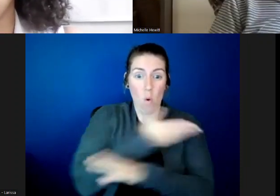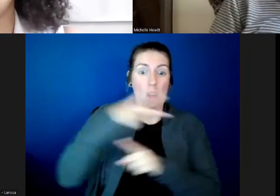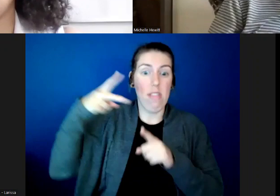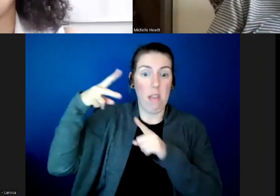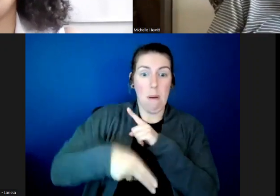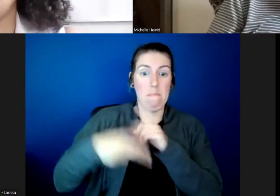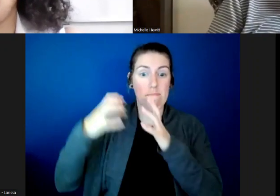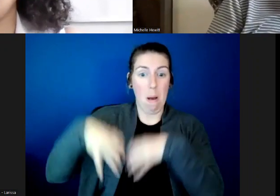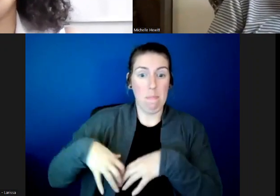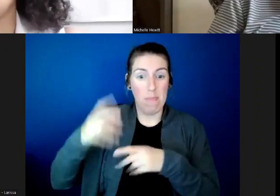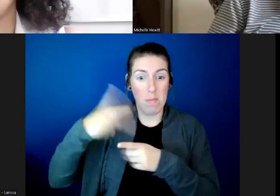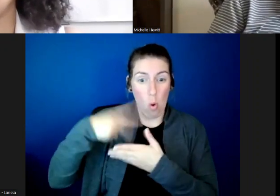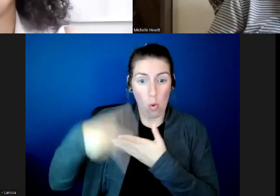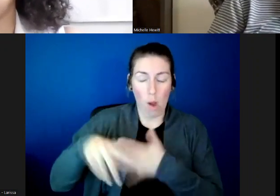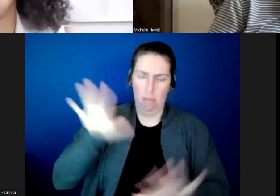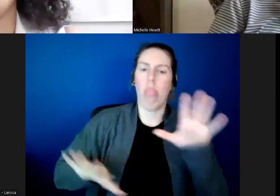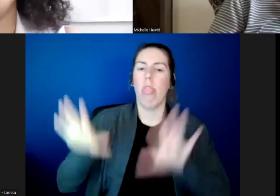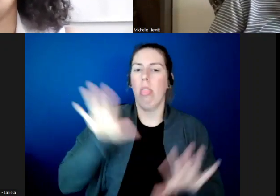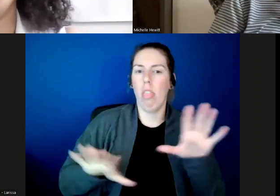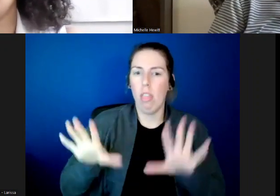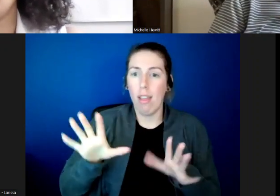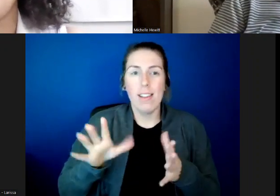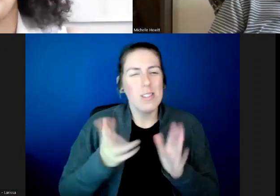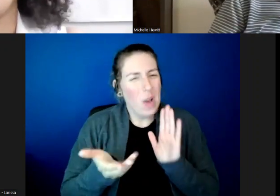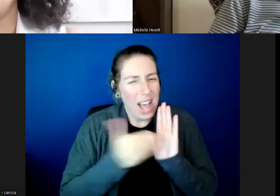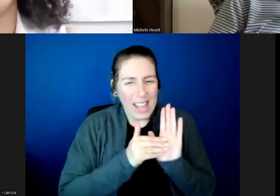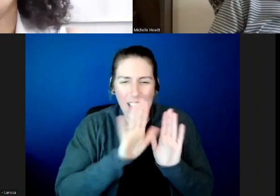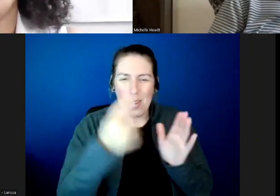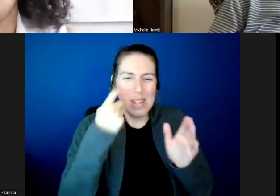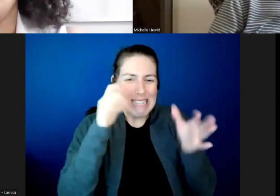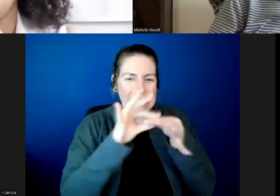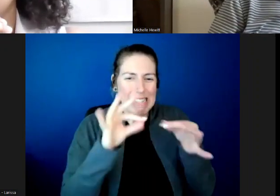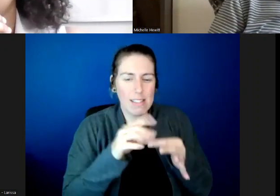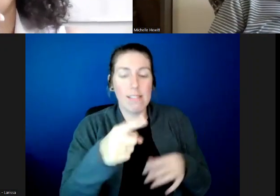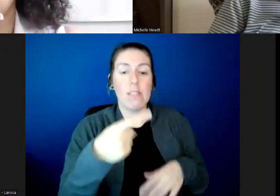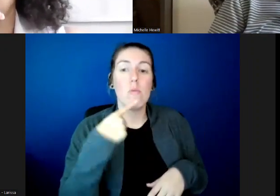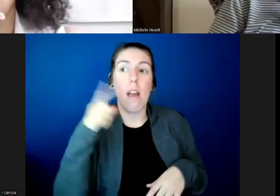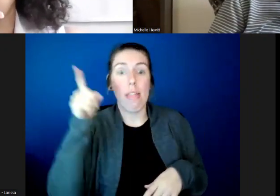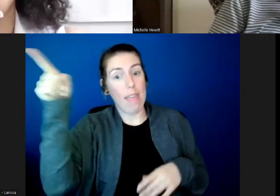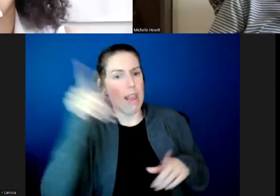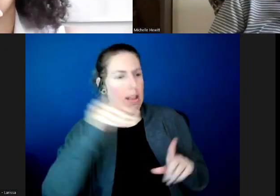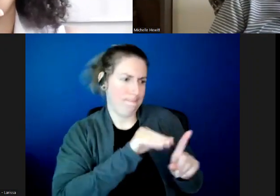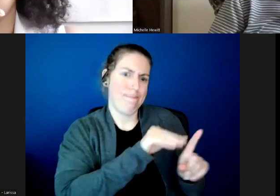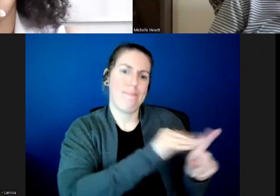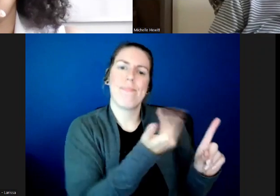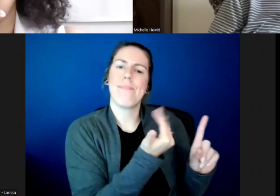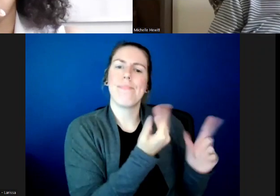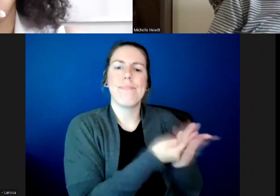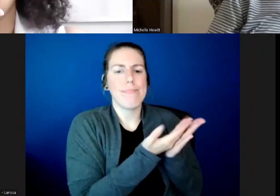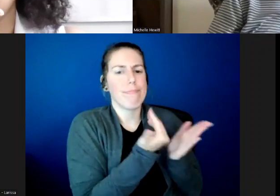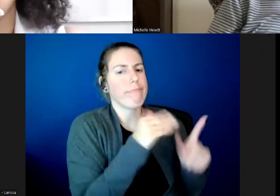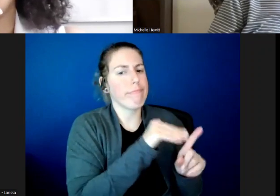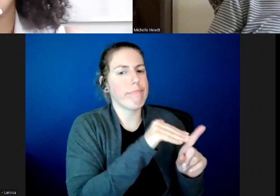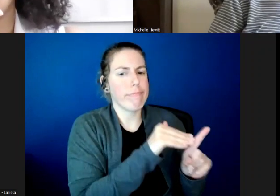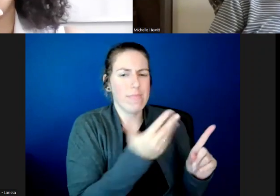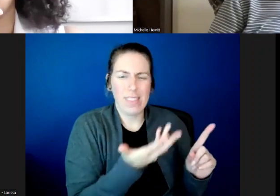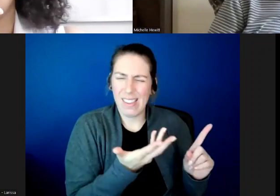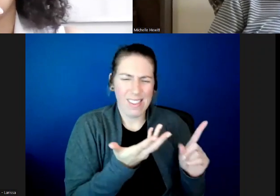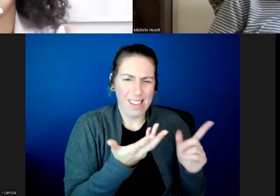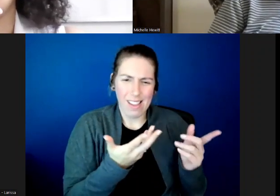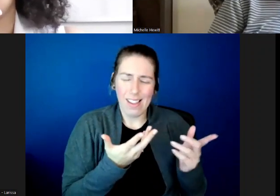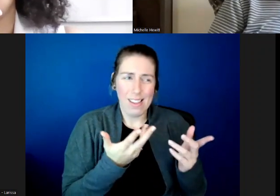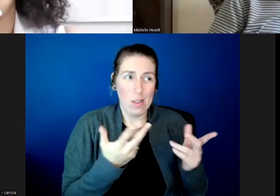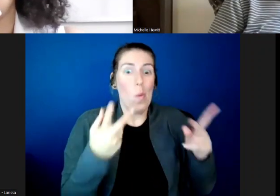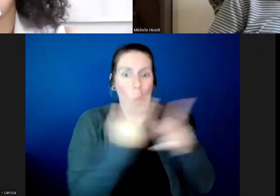your comment about like having to chase people to get back that minimal amount, and not